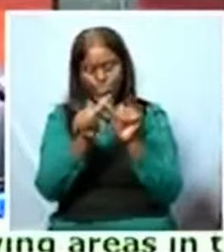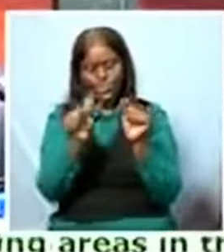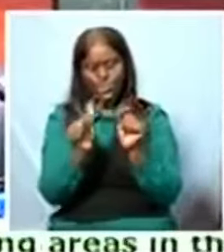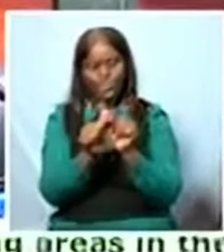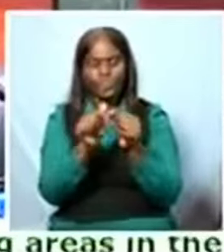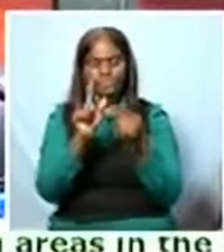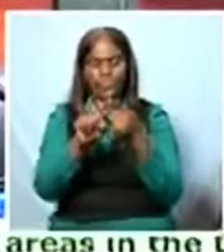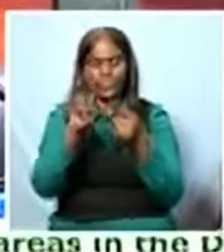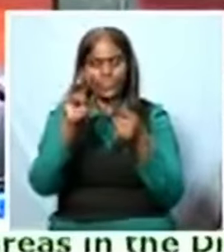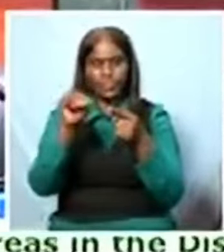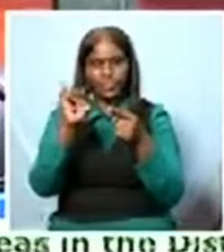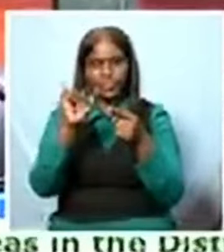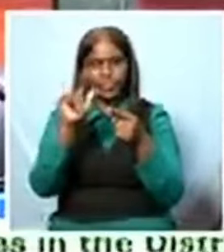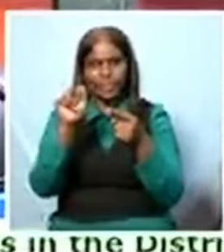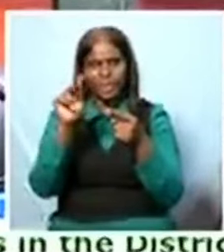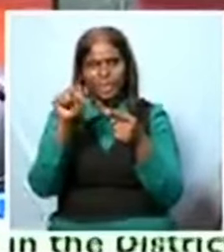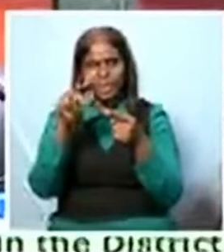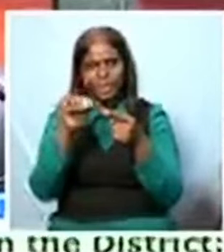Milango,